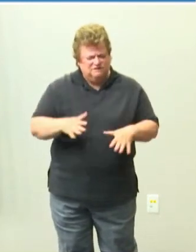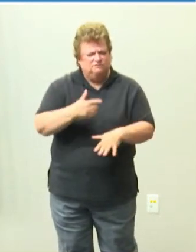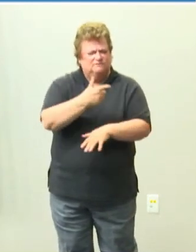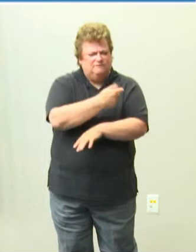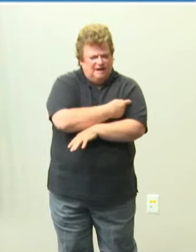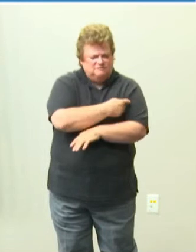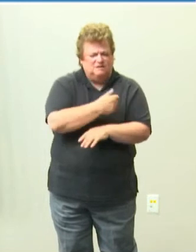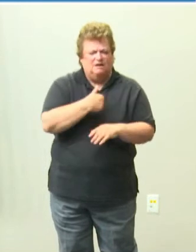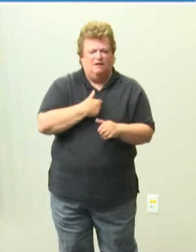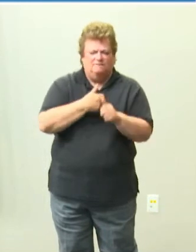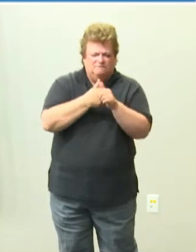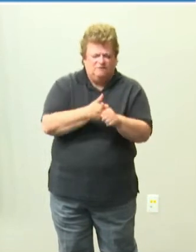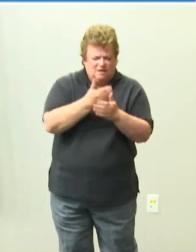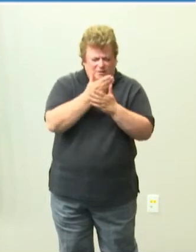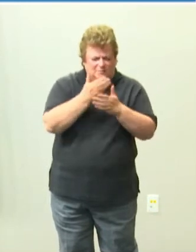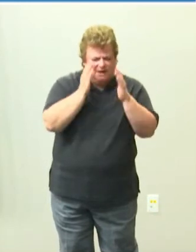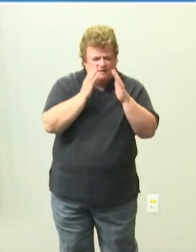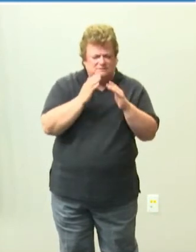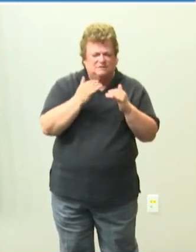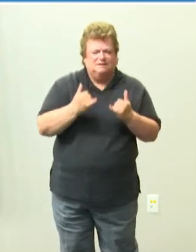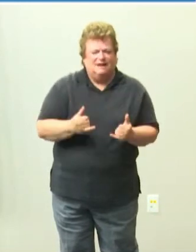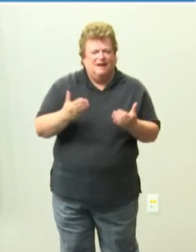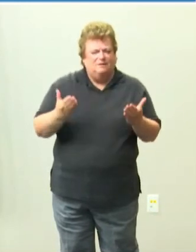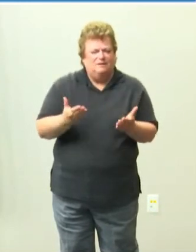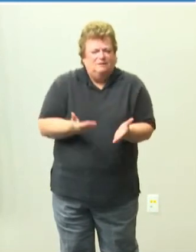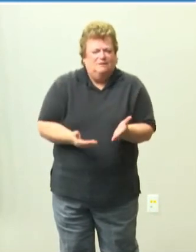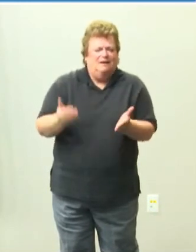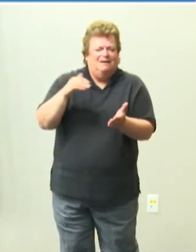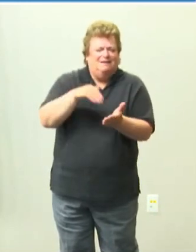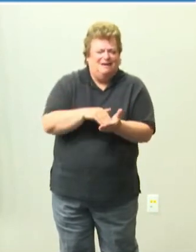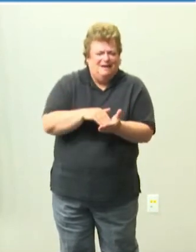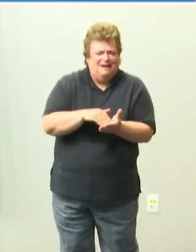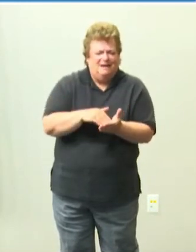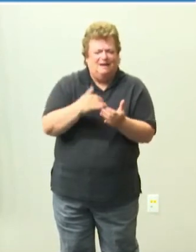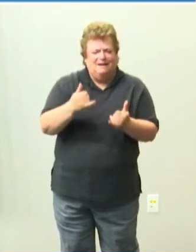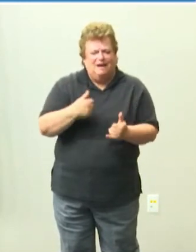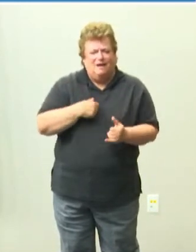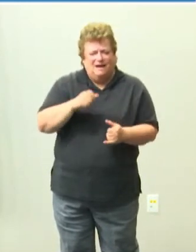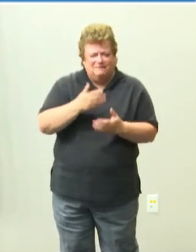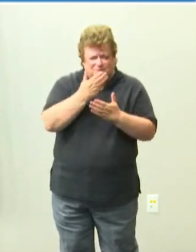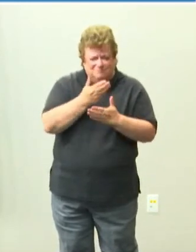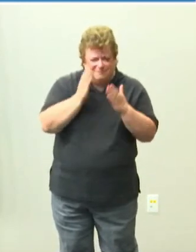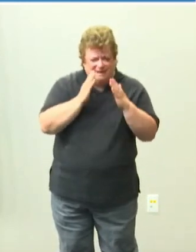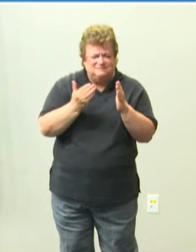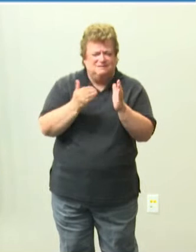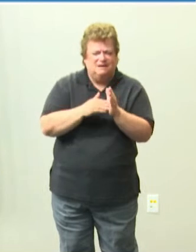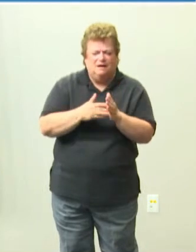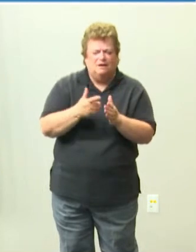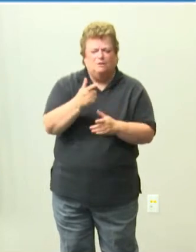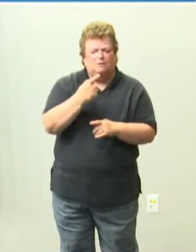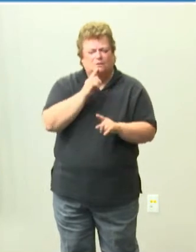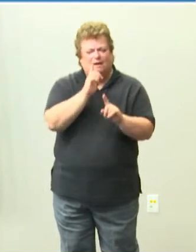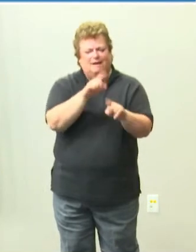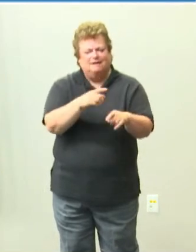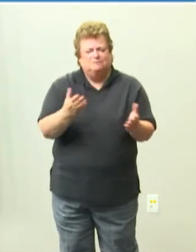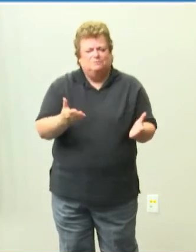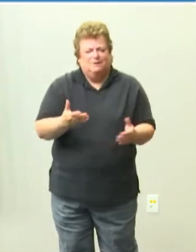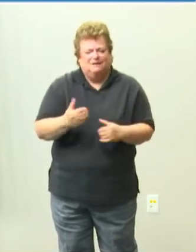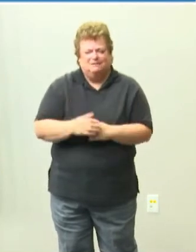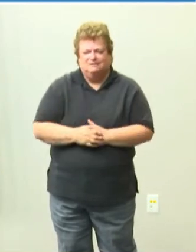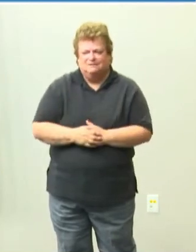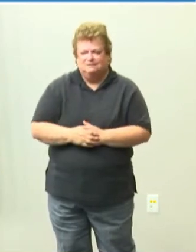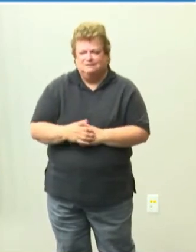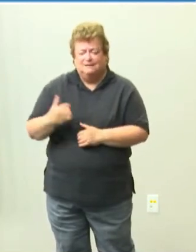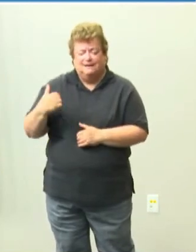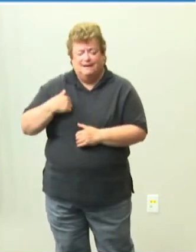they've followed the guidance, and now here we are again, and they're having to wear masks everywhere. I think what I